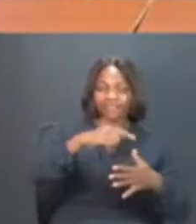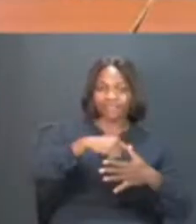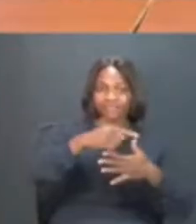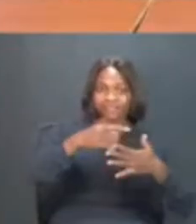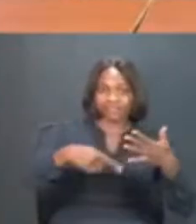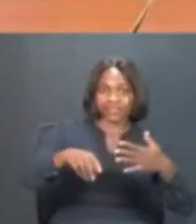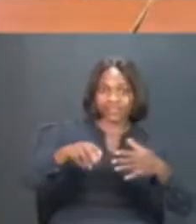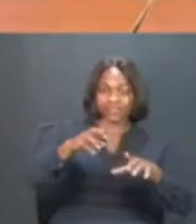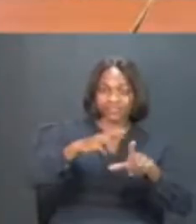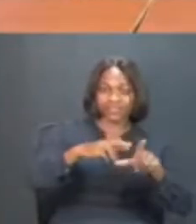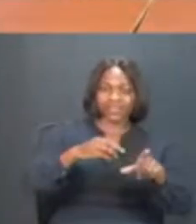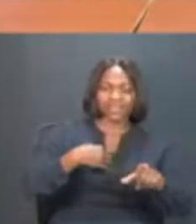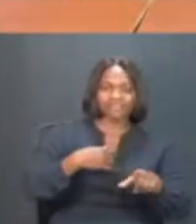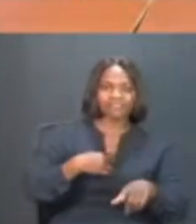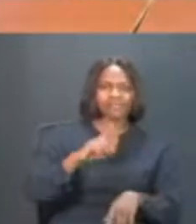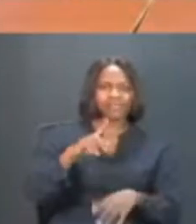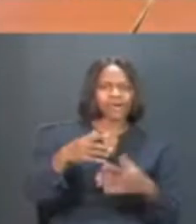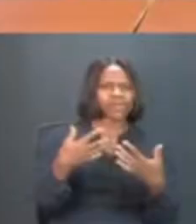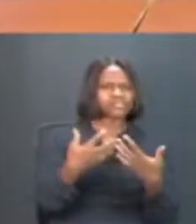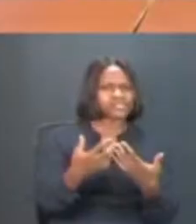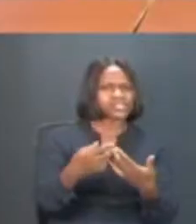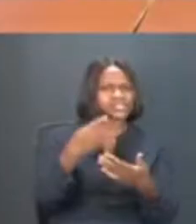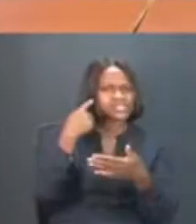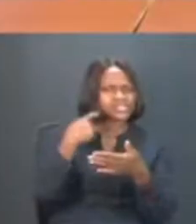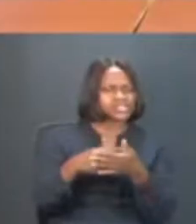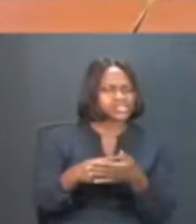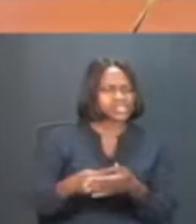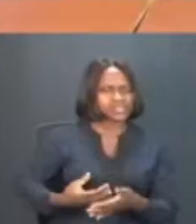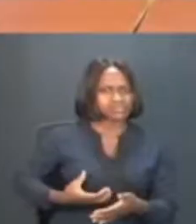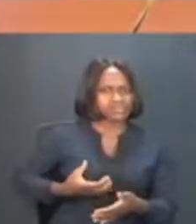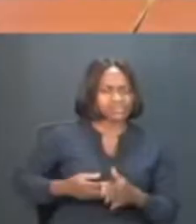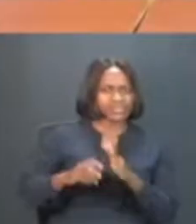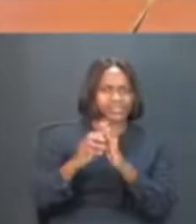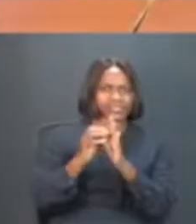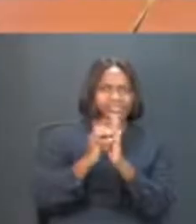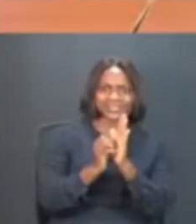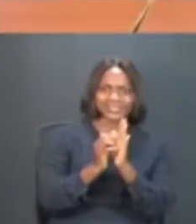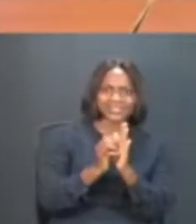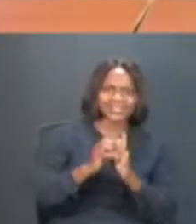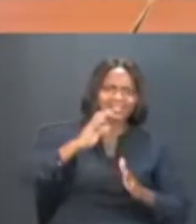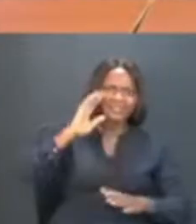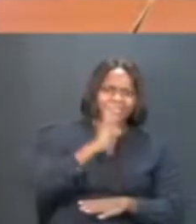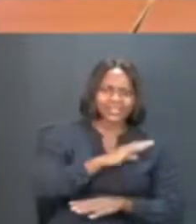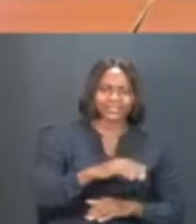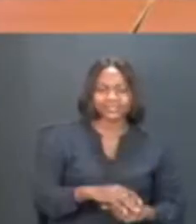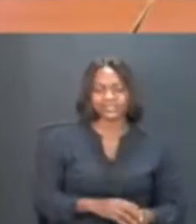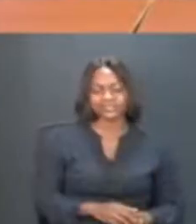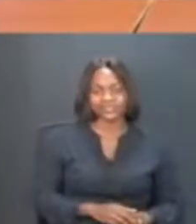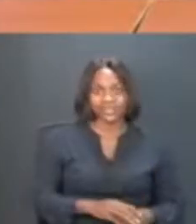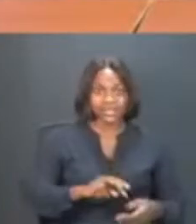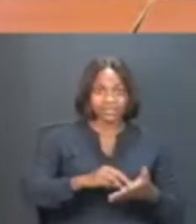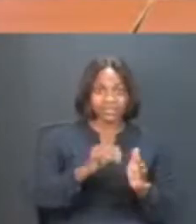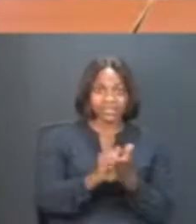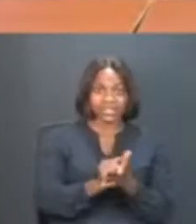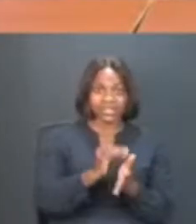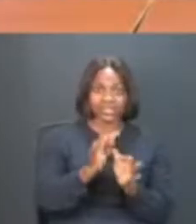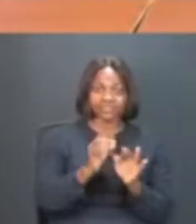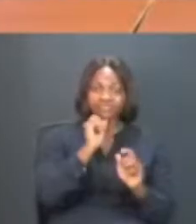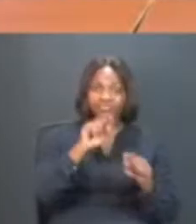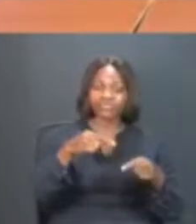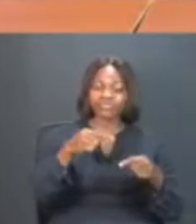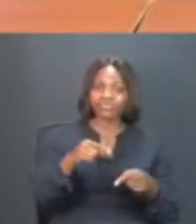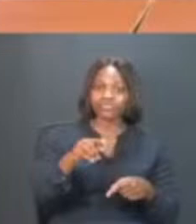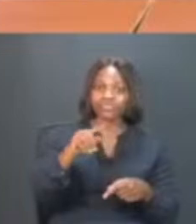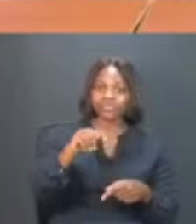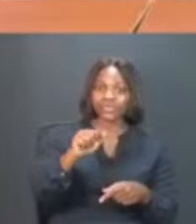1 mammography for breast cancer. Very bad. It means that if you don't go to Tamale Teaching Hospital from the